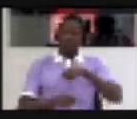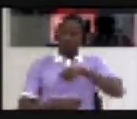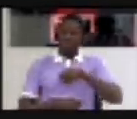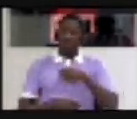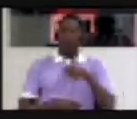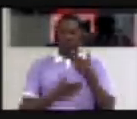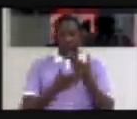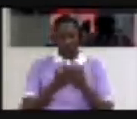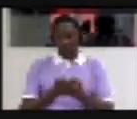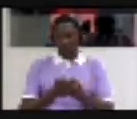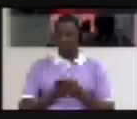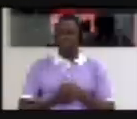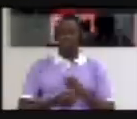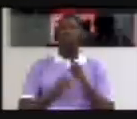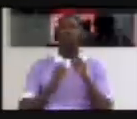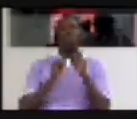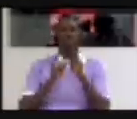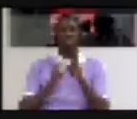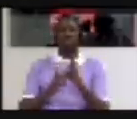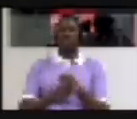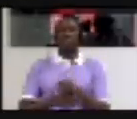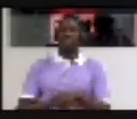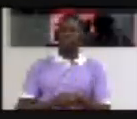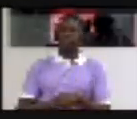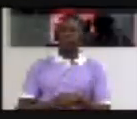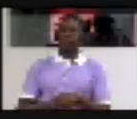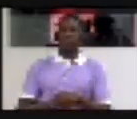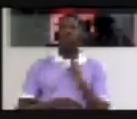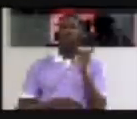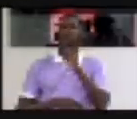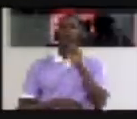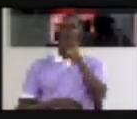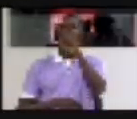I will. All right, thank you. What are your names?